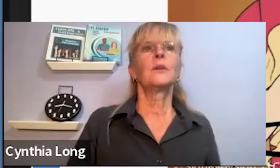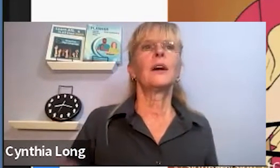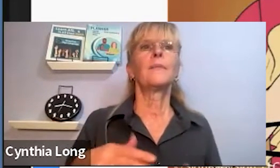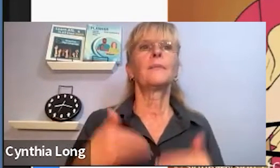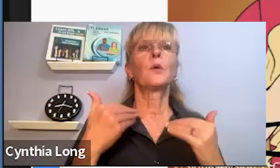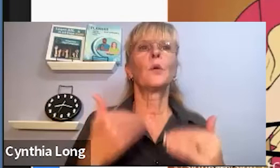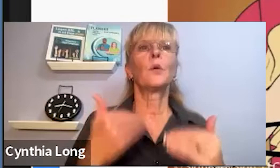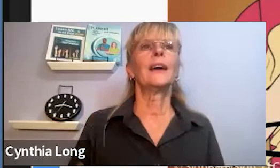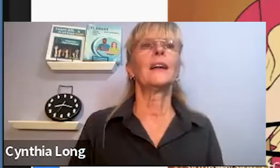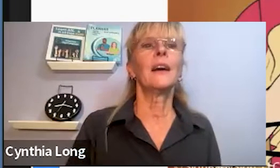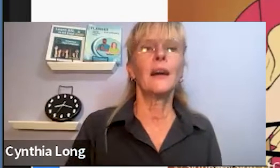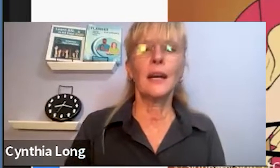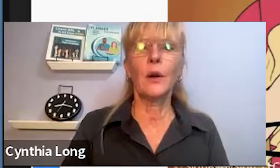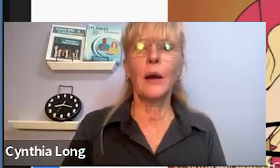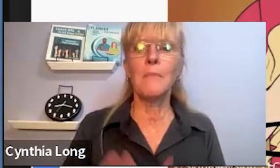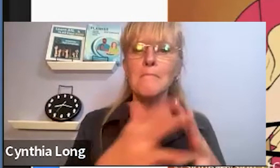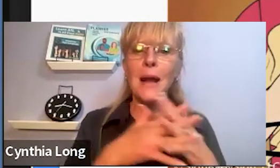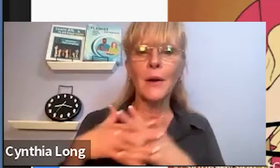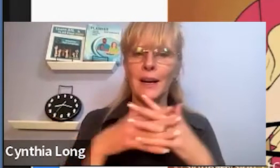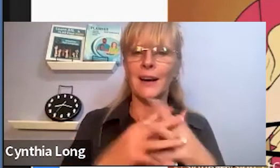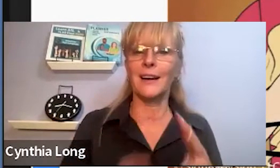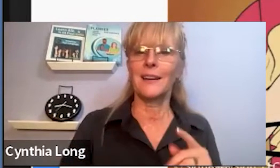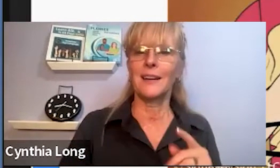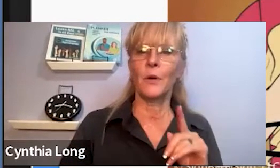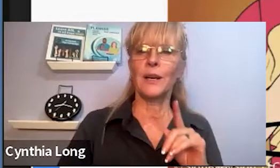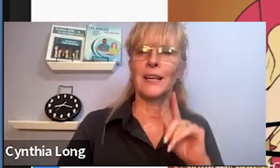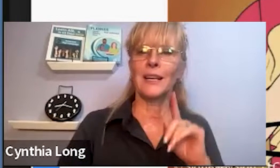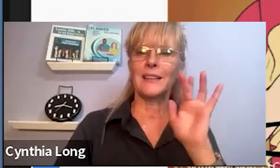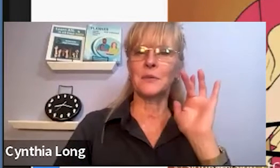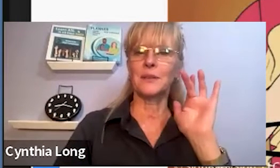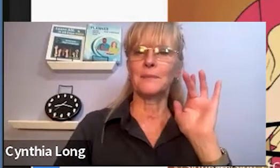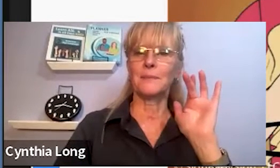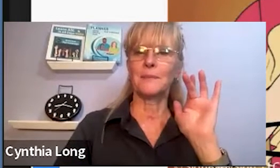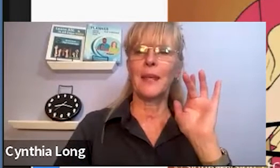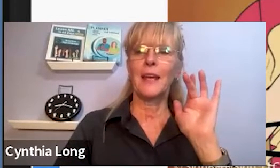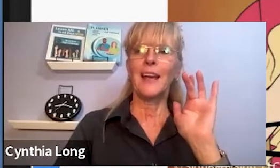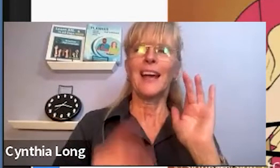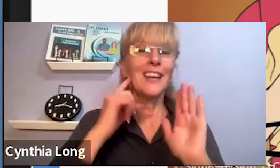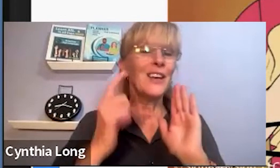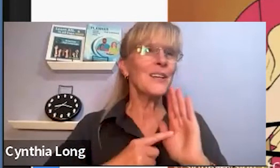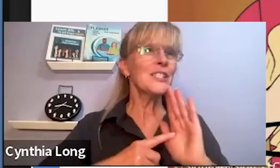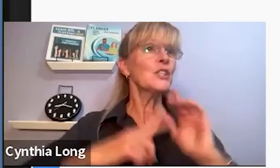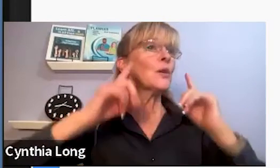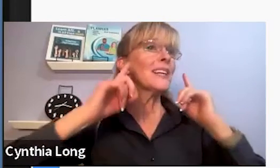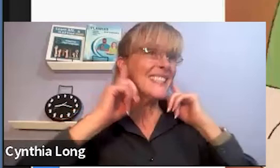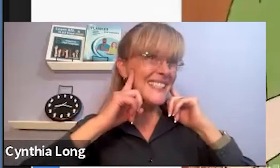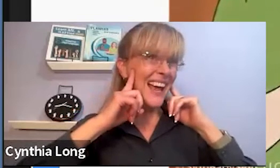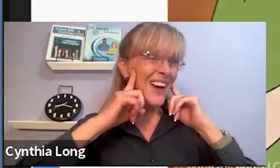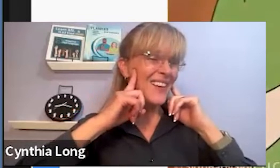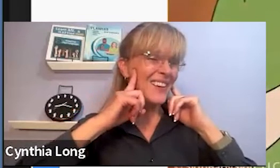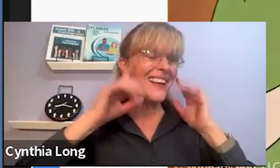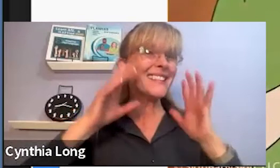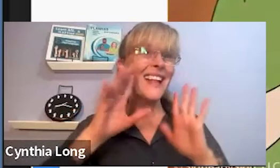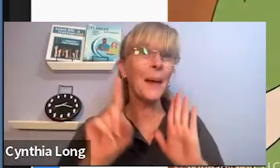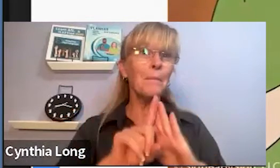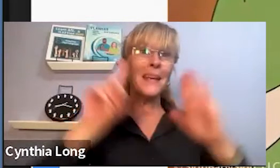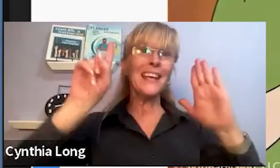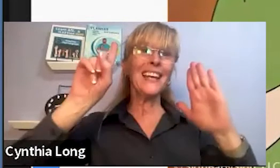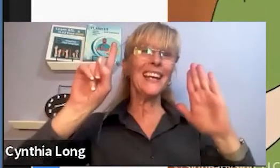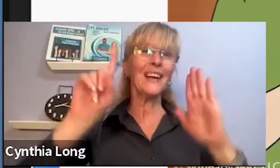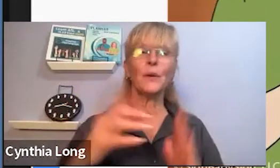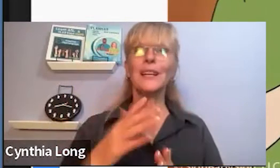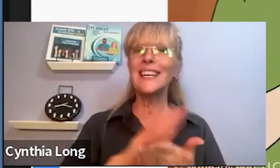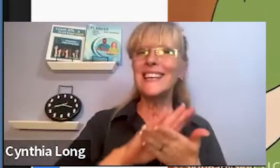free to go ahead. America, we're going to click this one. Notice there is a sound that's